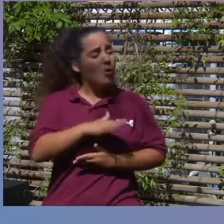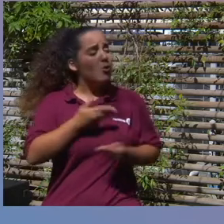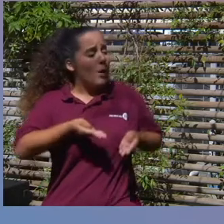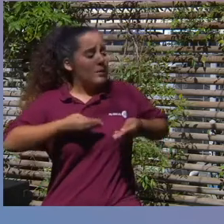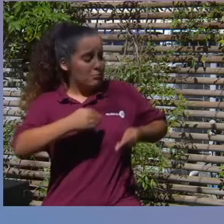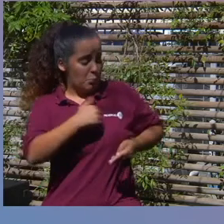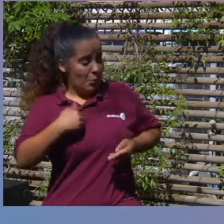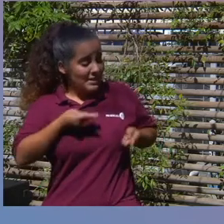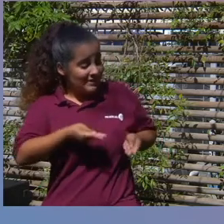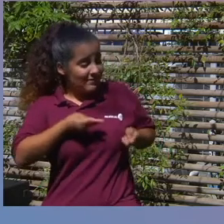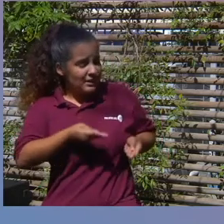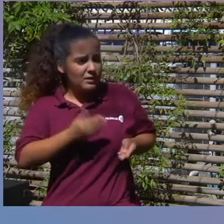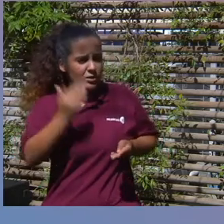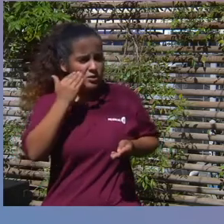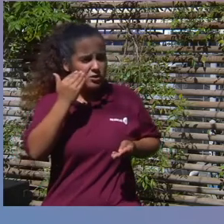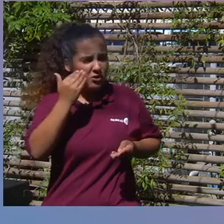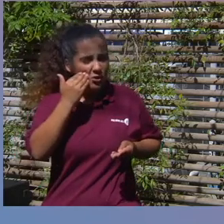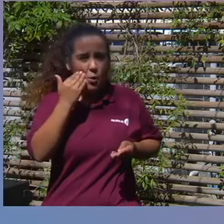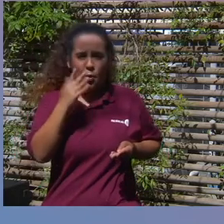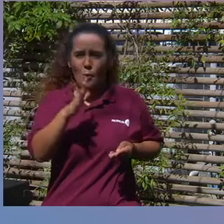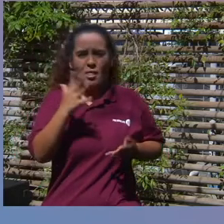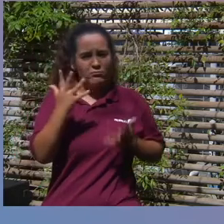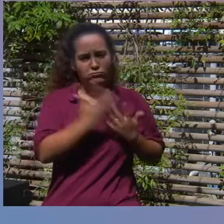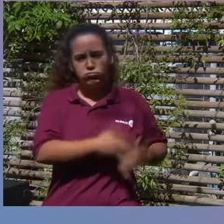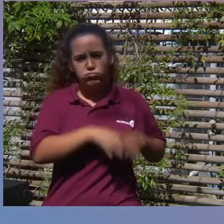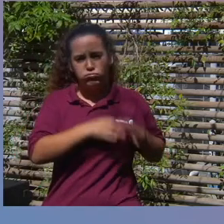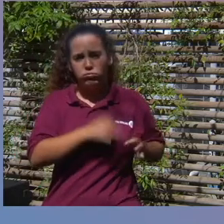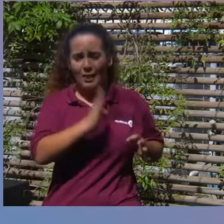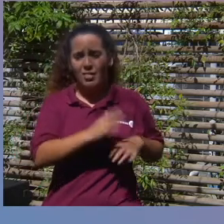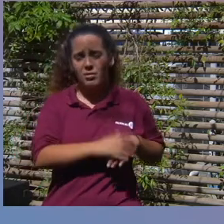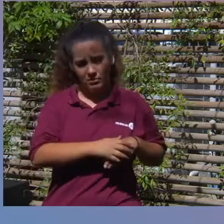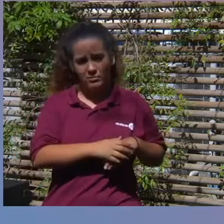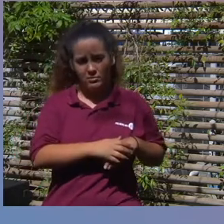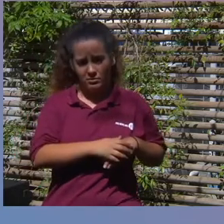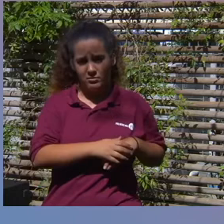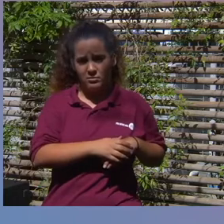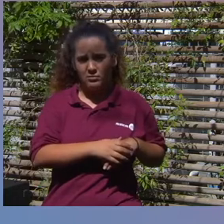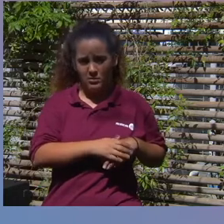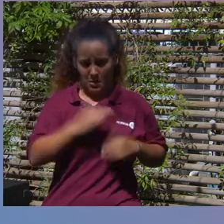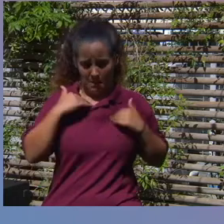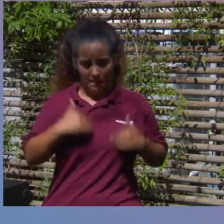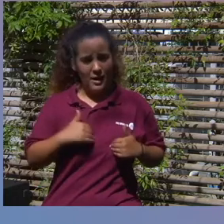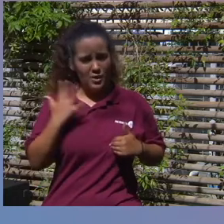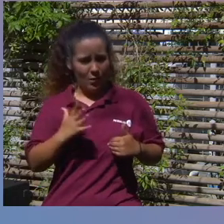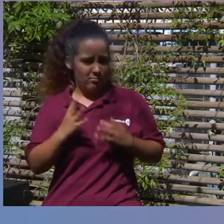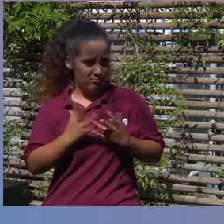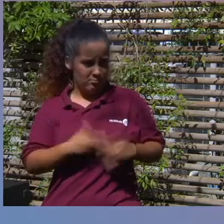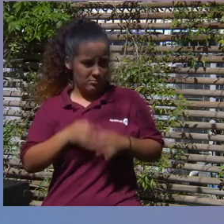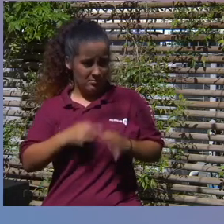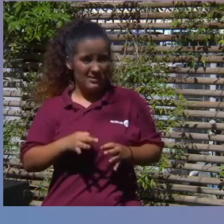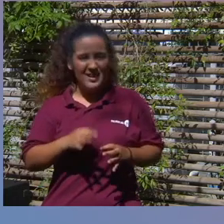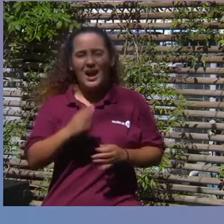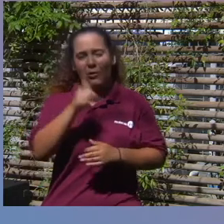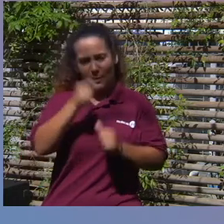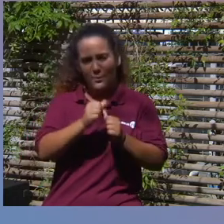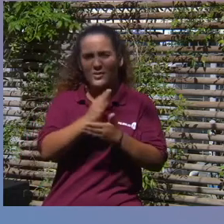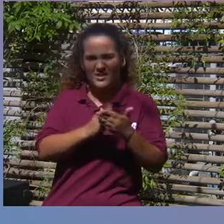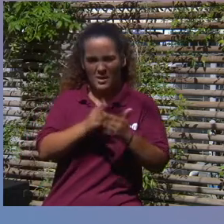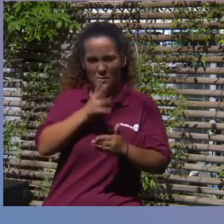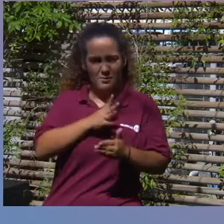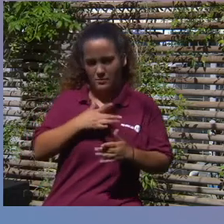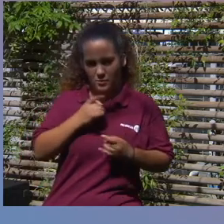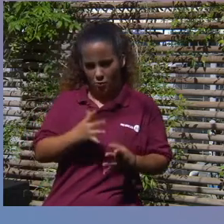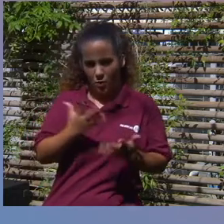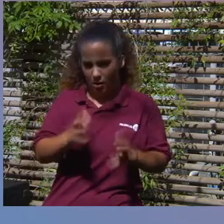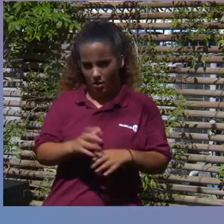possible because it would help bring everything back together. Mm. You know, women shy away from that sometimes. I remember when I